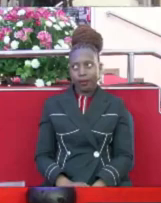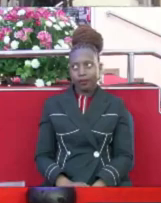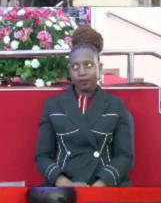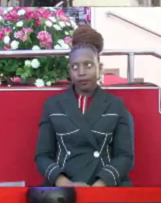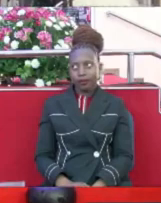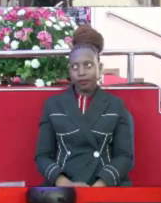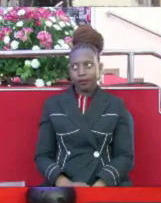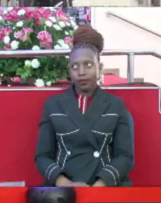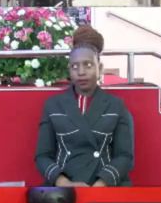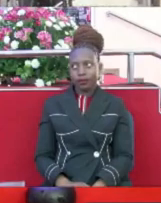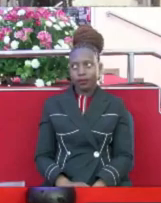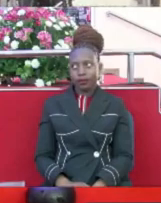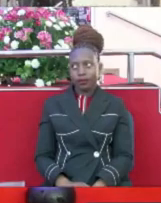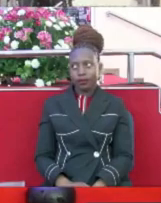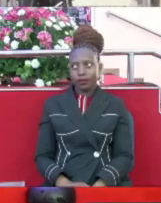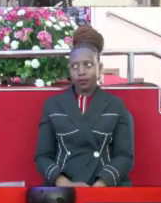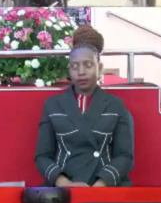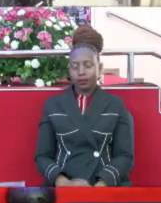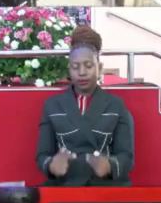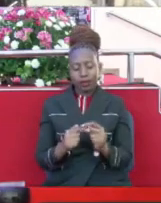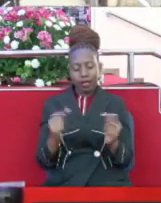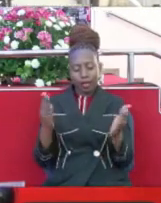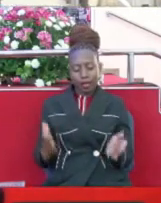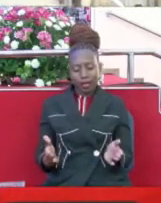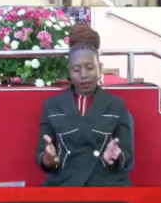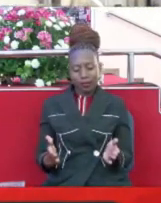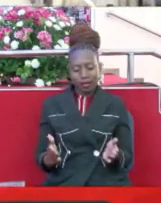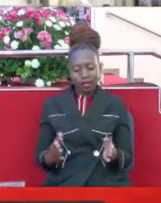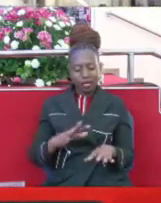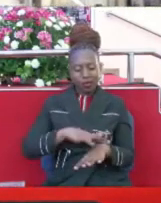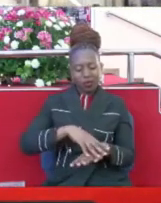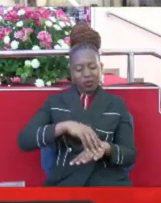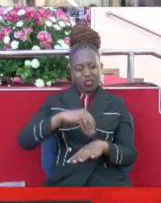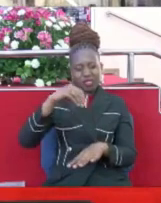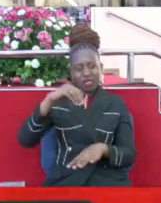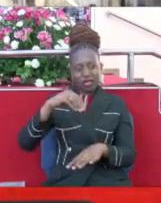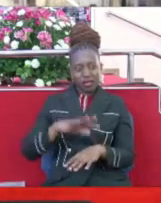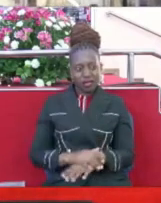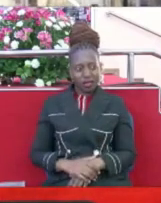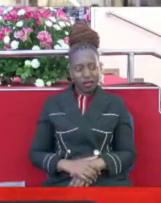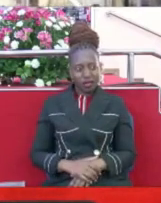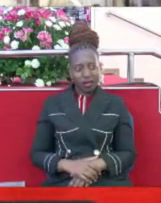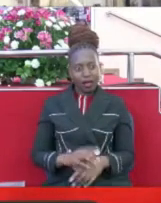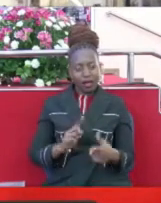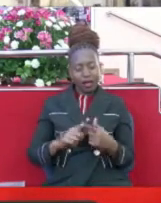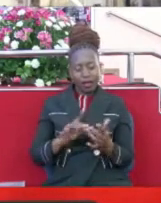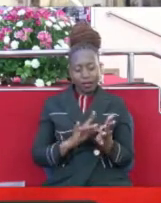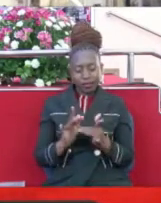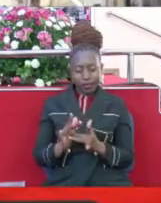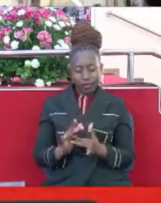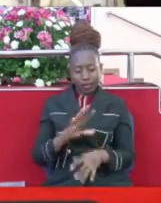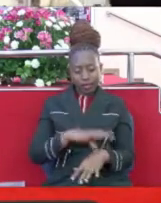he was paraded naked. Kwamba aliwekwa pale akiwa hana mavazi. And Jesus took the key. Na Bwana Yesu akachukua